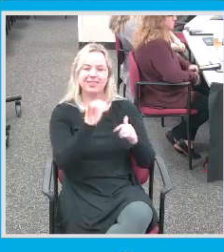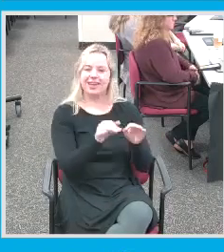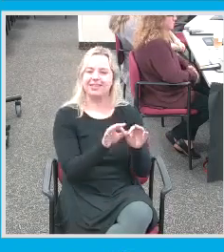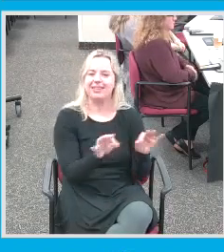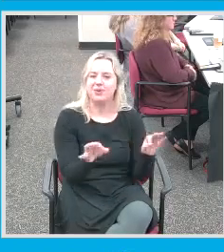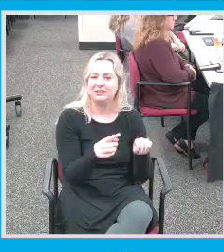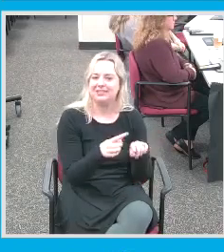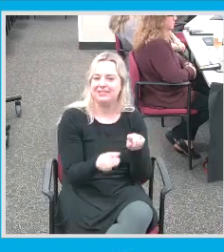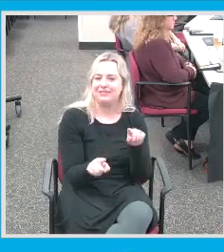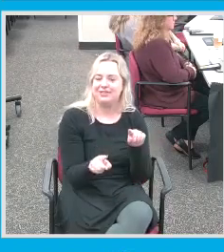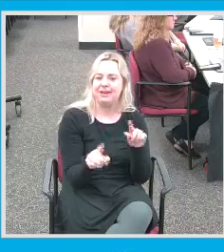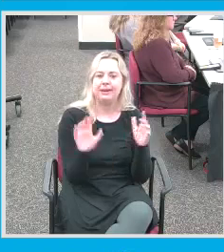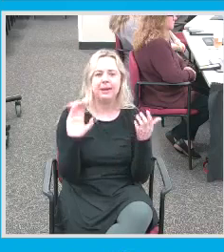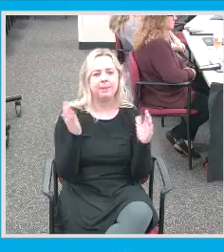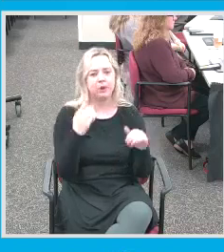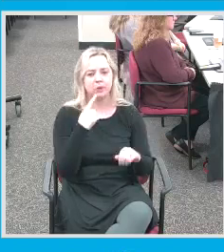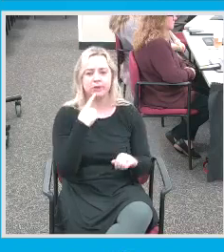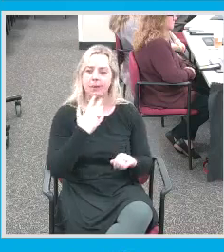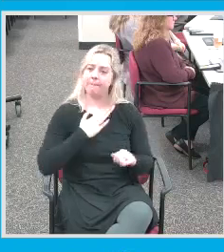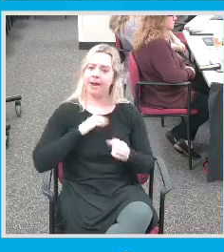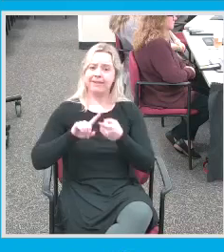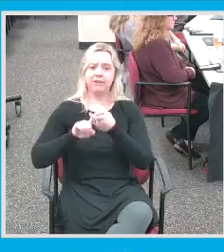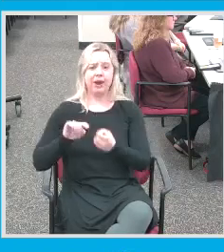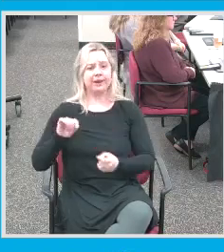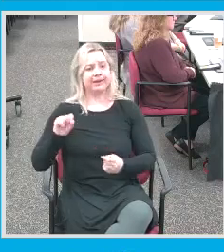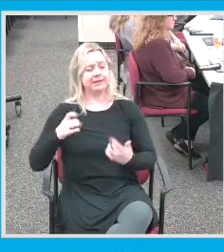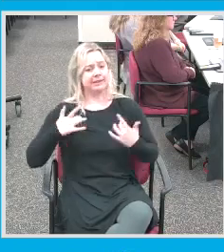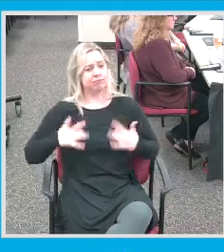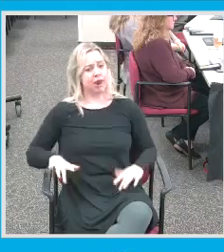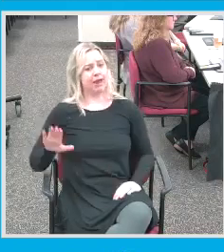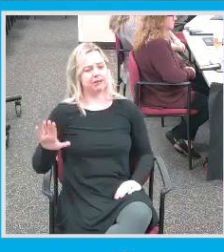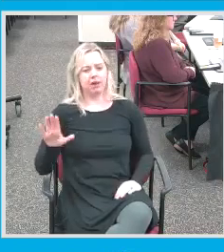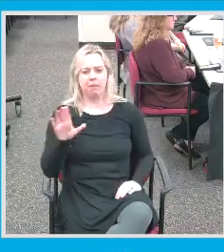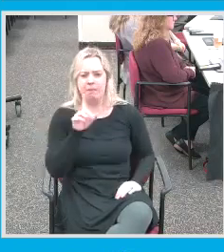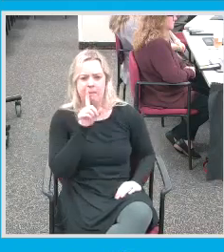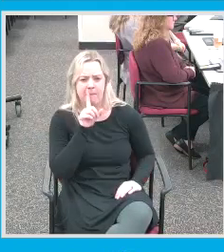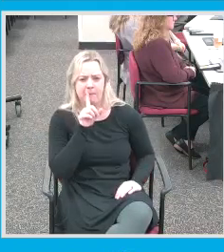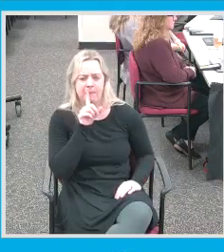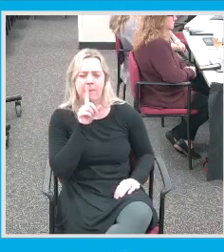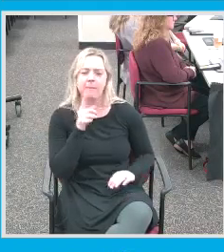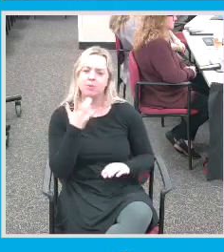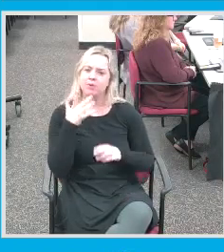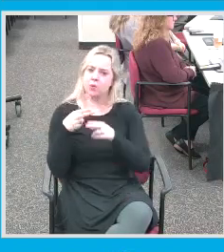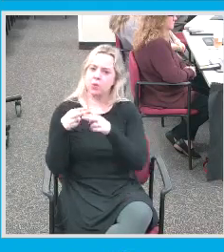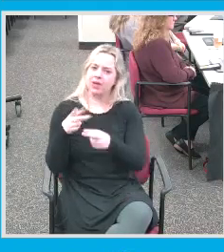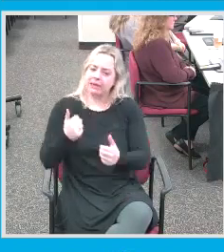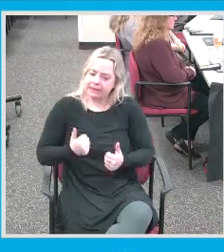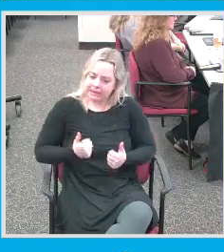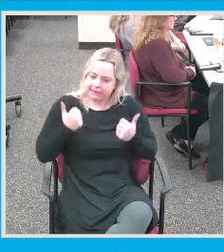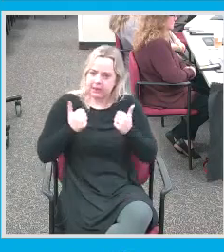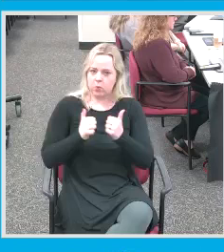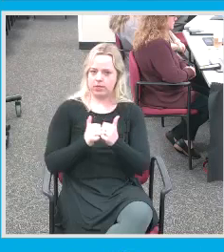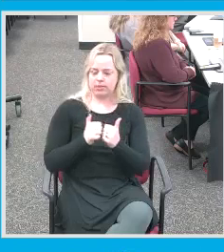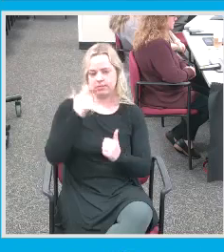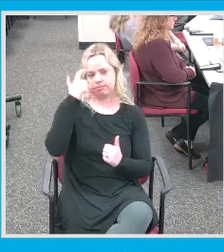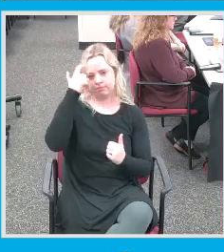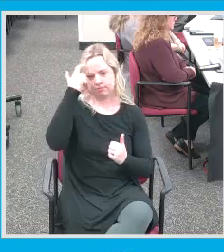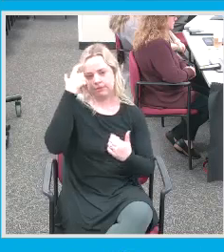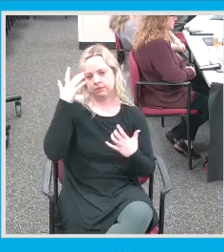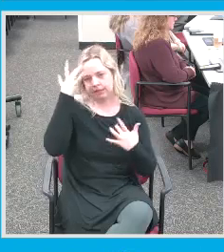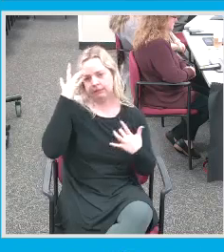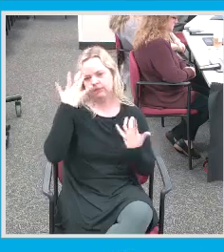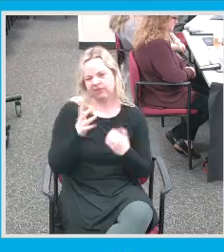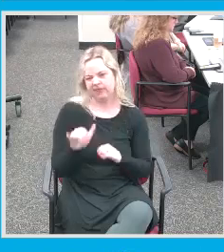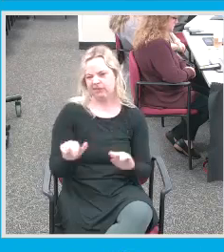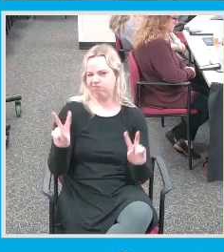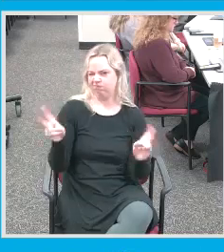we're saying they're living with this diagnosis, which can be really complex and difficult. A couple other things I'll review is one is